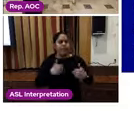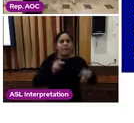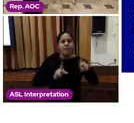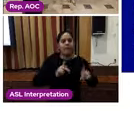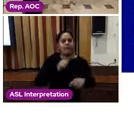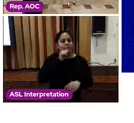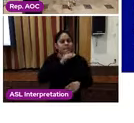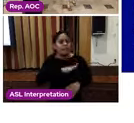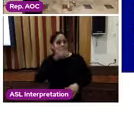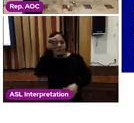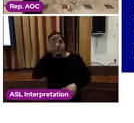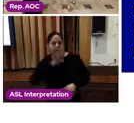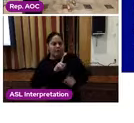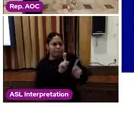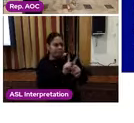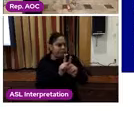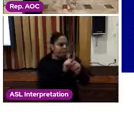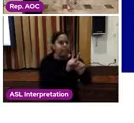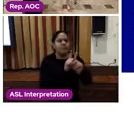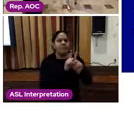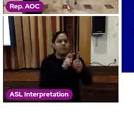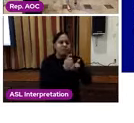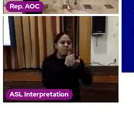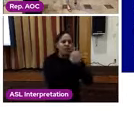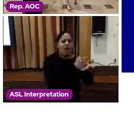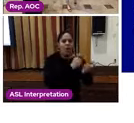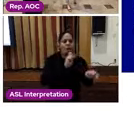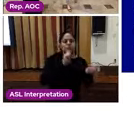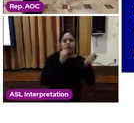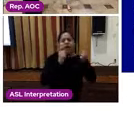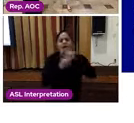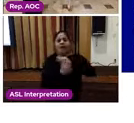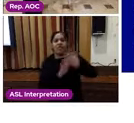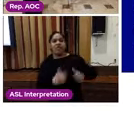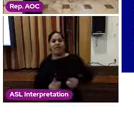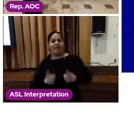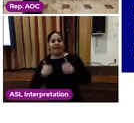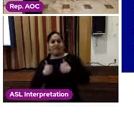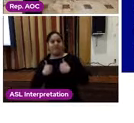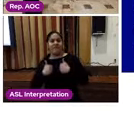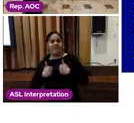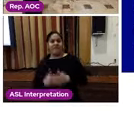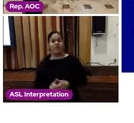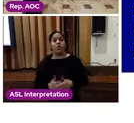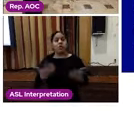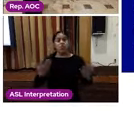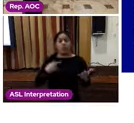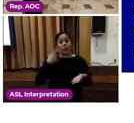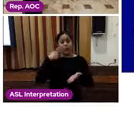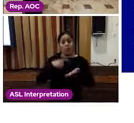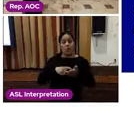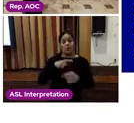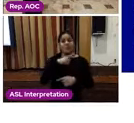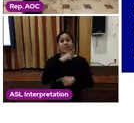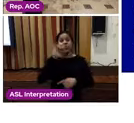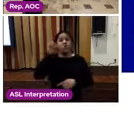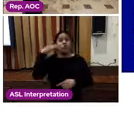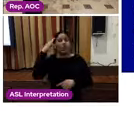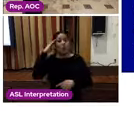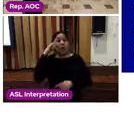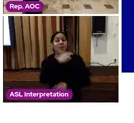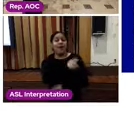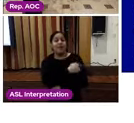in general, to help them transition out of that life. And what we have found at Jacoby Medical Center is that it